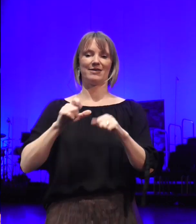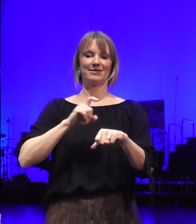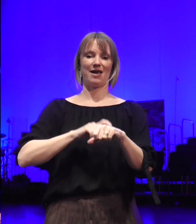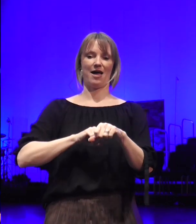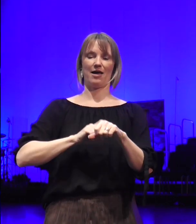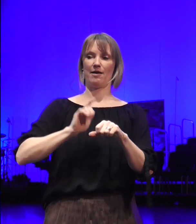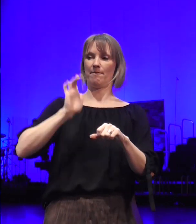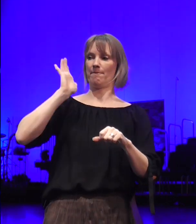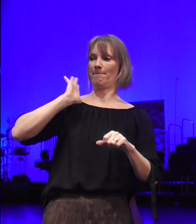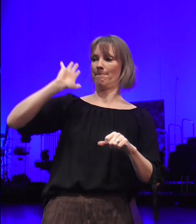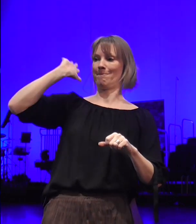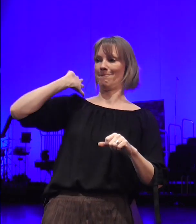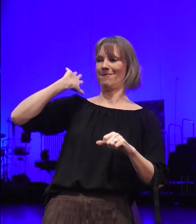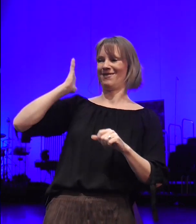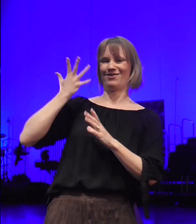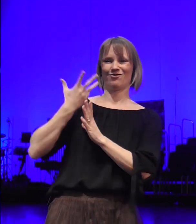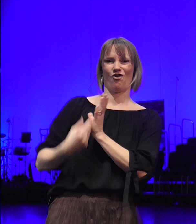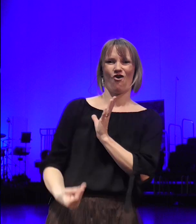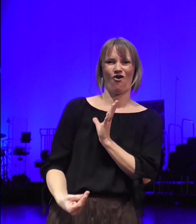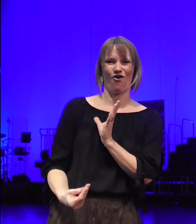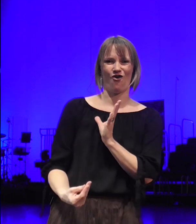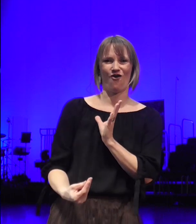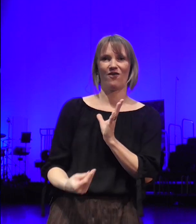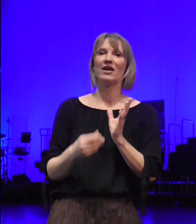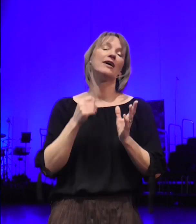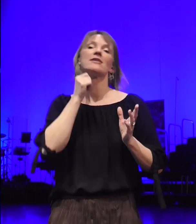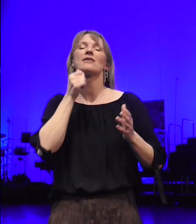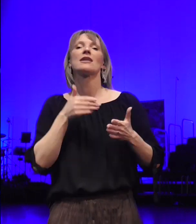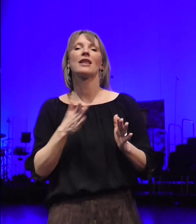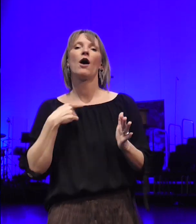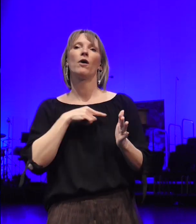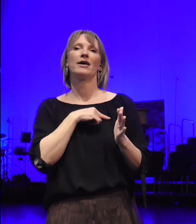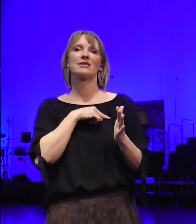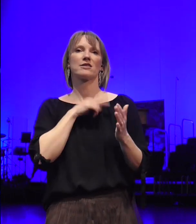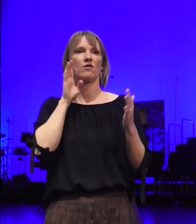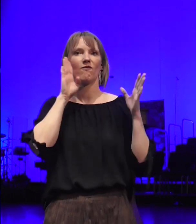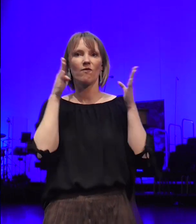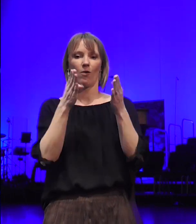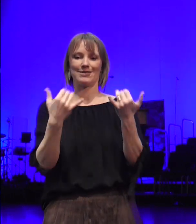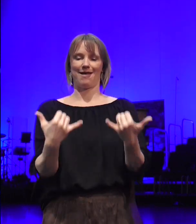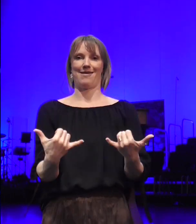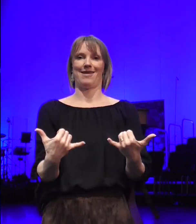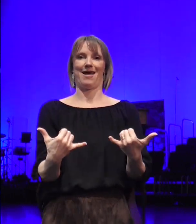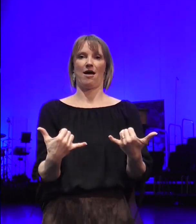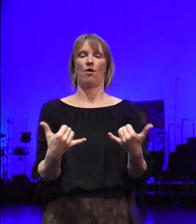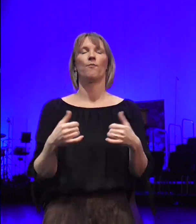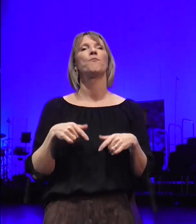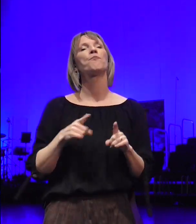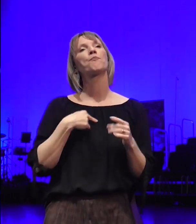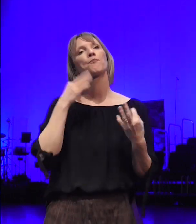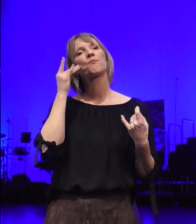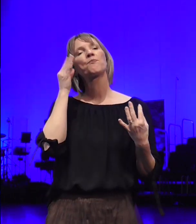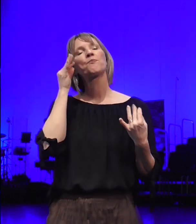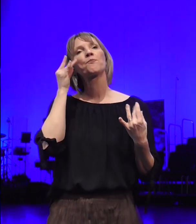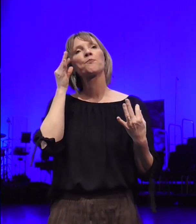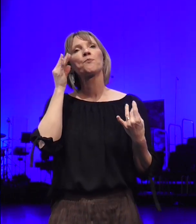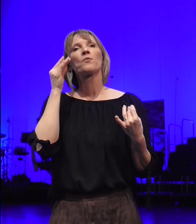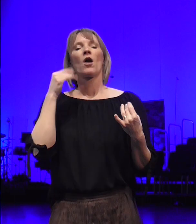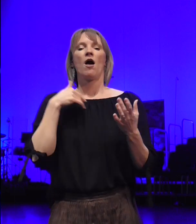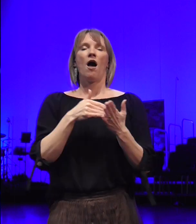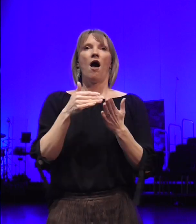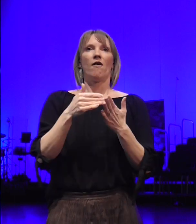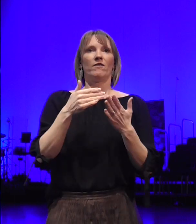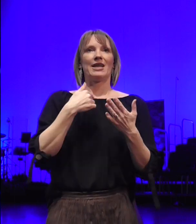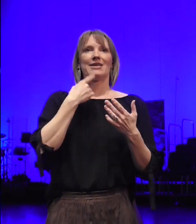gone. And it doesn't allow us to be in the now. As I was contemplating this, what I kept thinking about is,